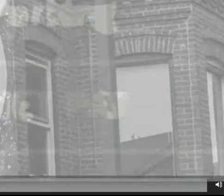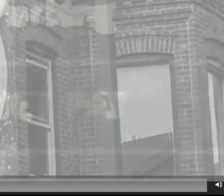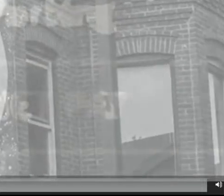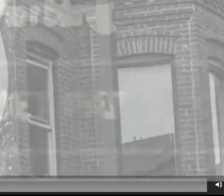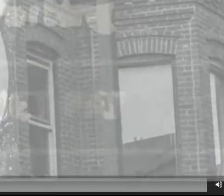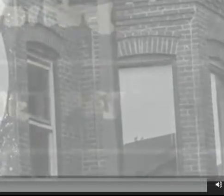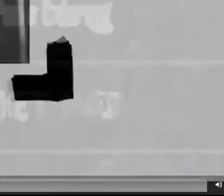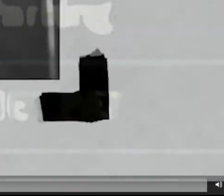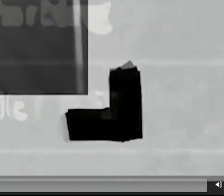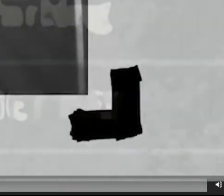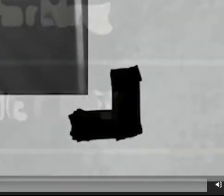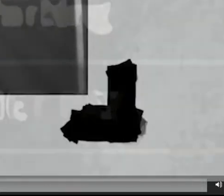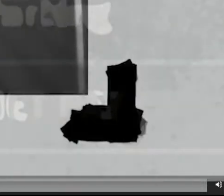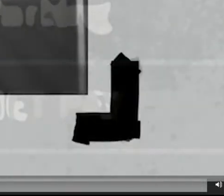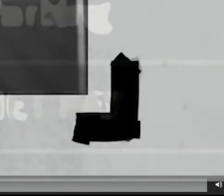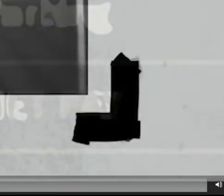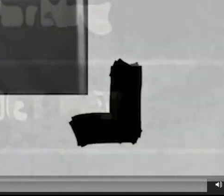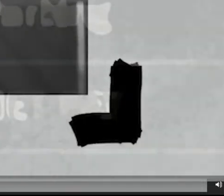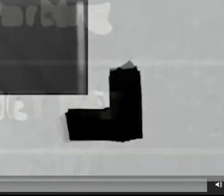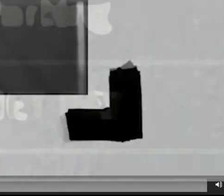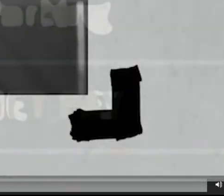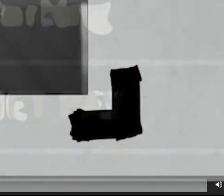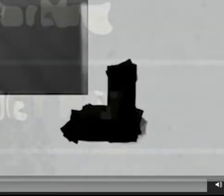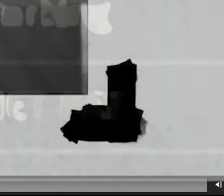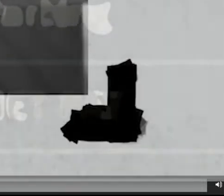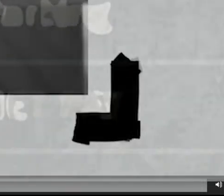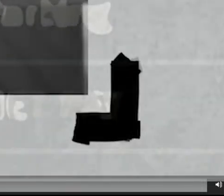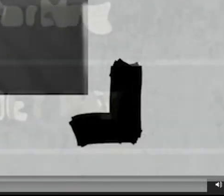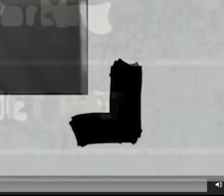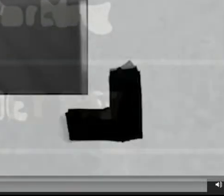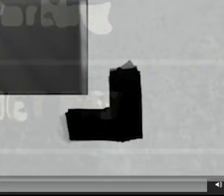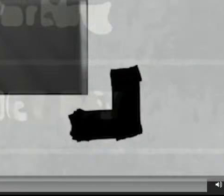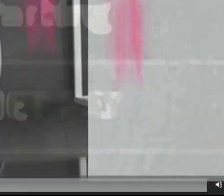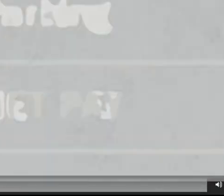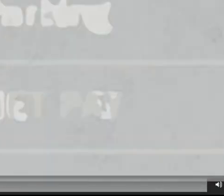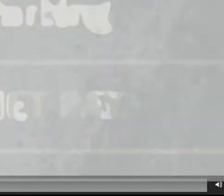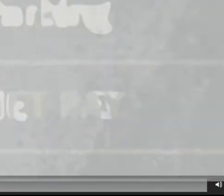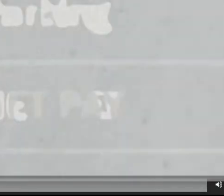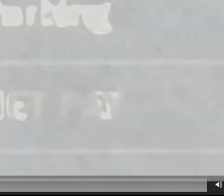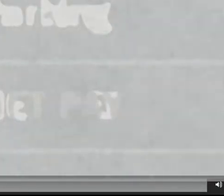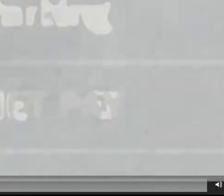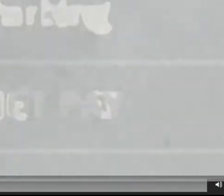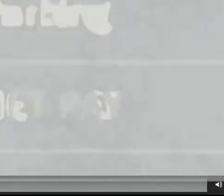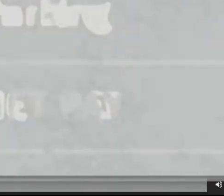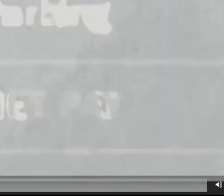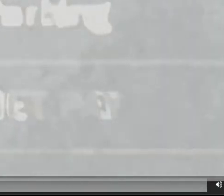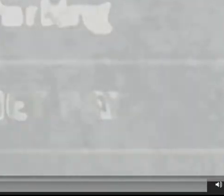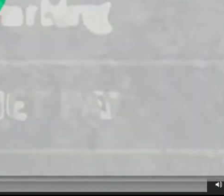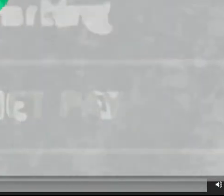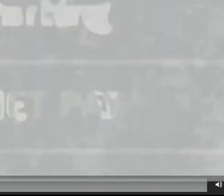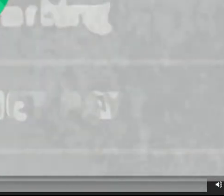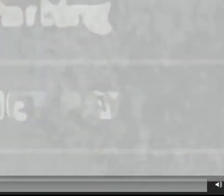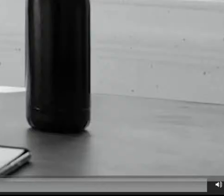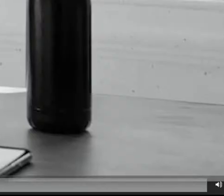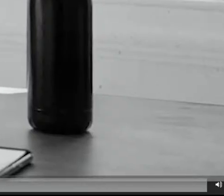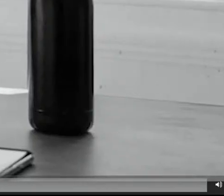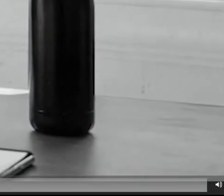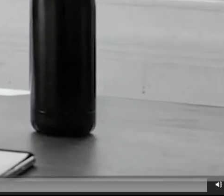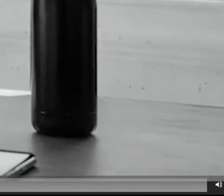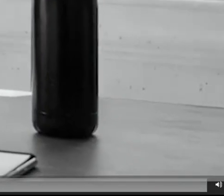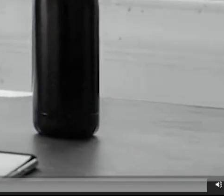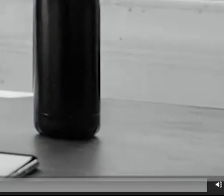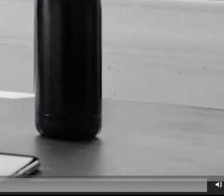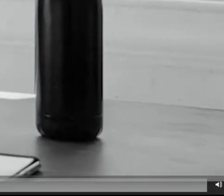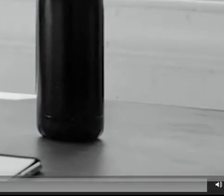weekly benefit amount. Just enter your gross earnings from each quarter of your base period, and the tool will calculate the rest for you. Keep in mind that